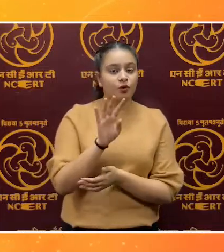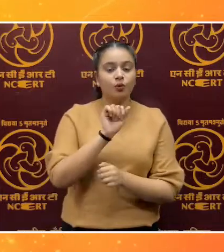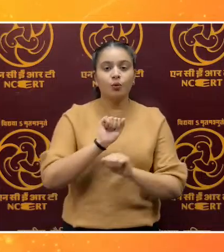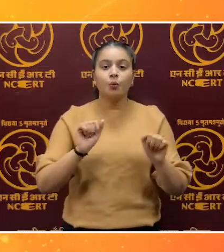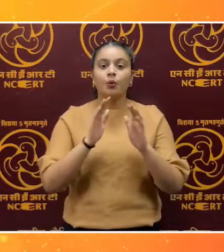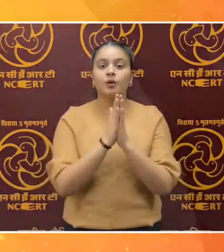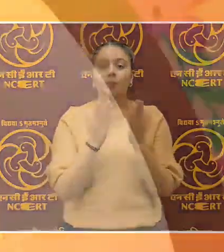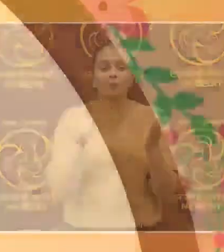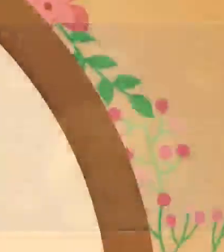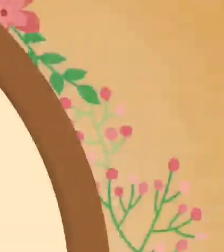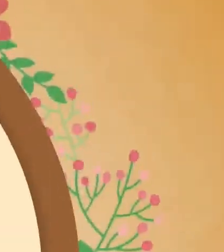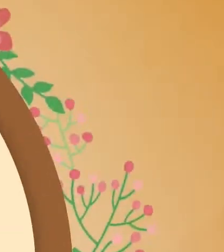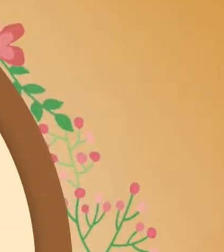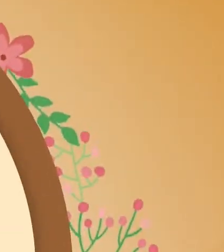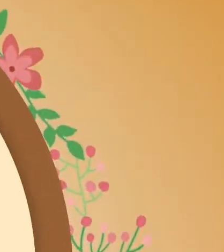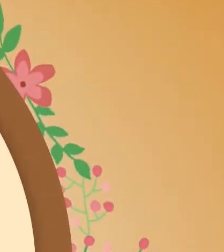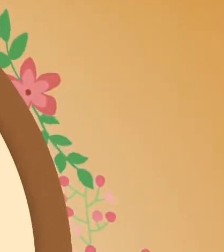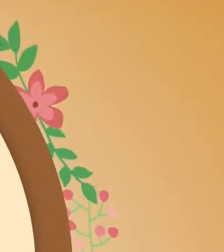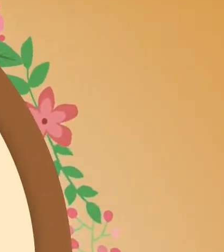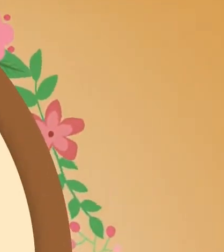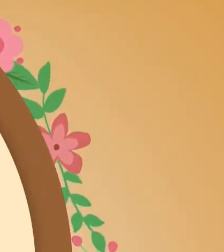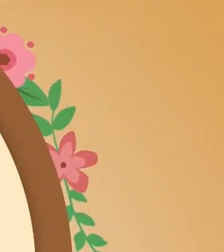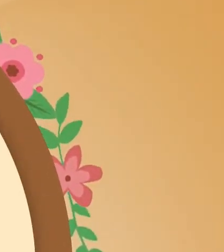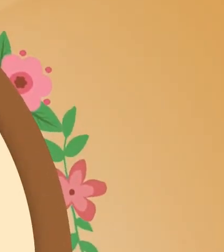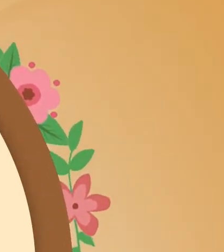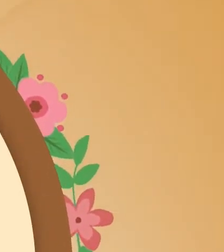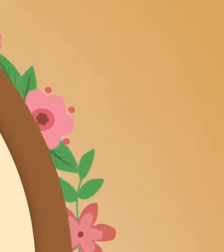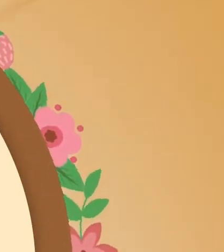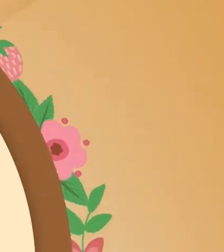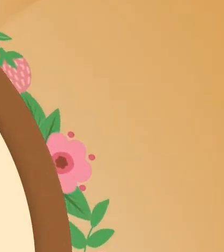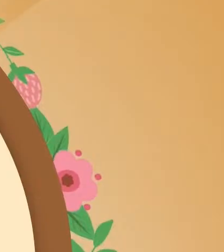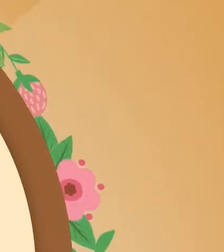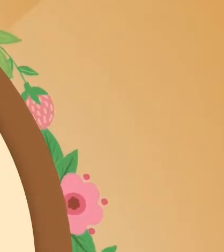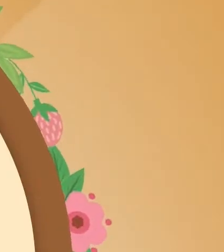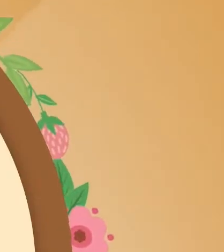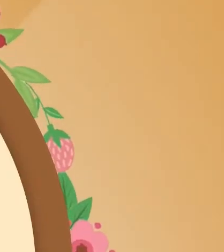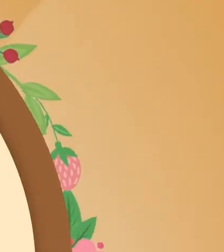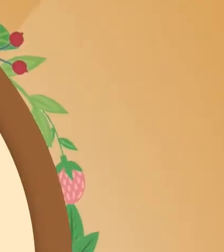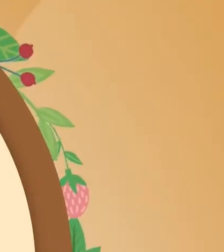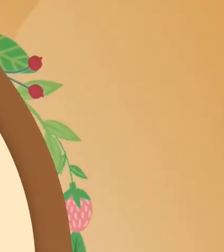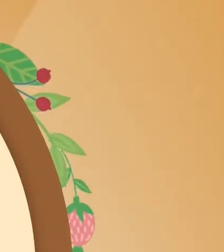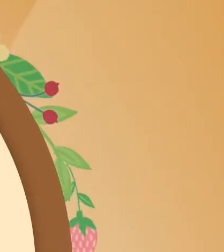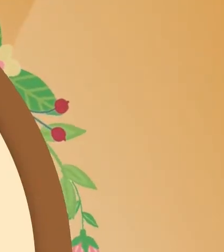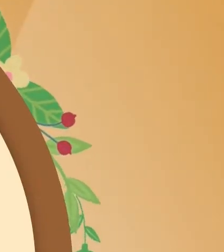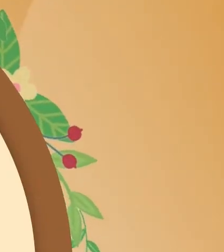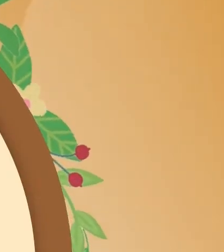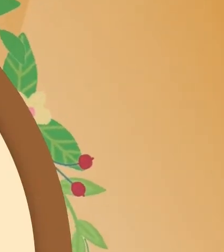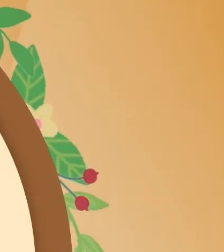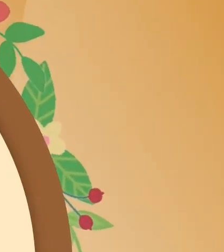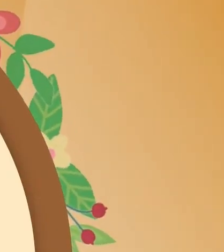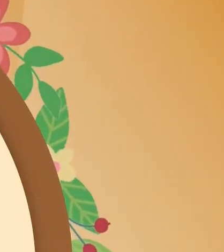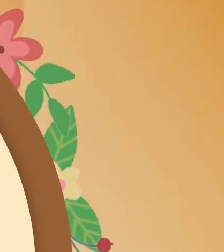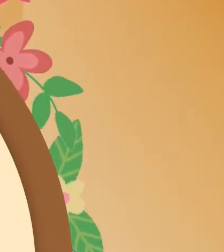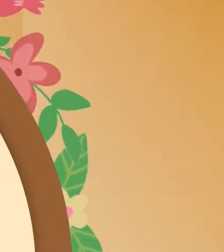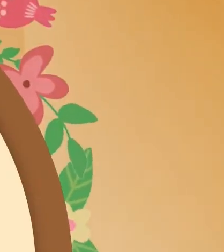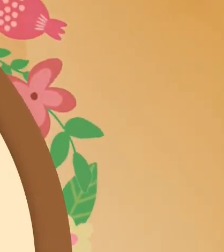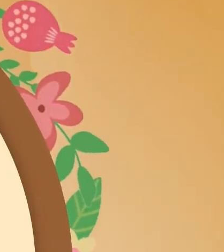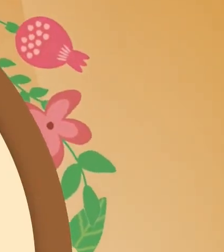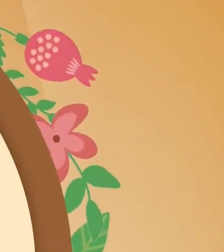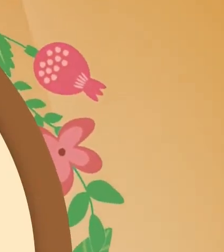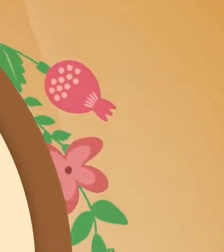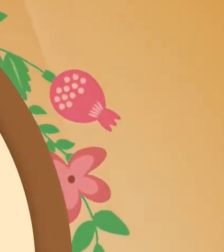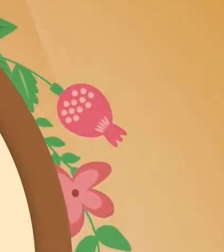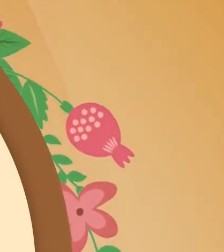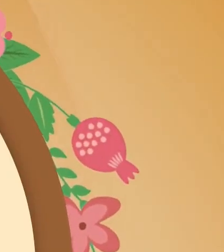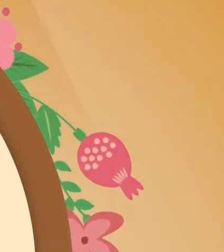books, The Wise Parrot. So, if you are into parrots, if you like birds and you want to know what is this wise